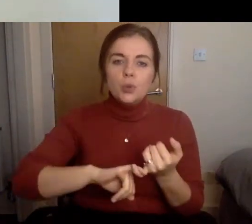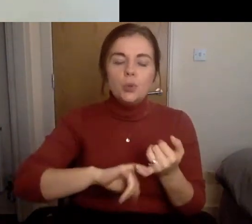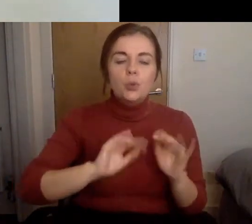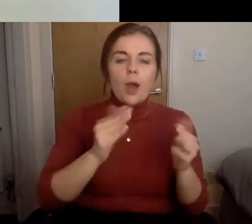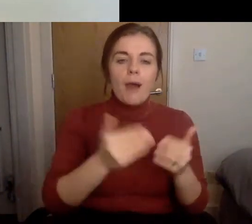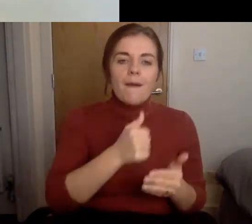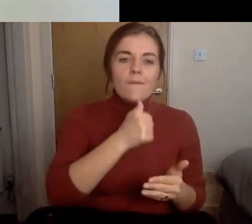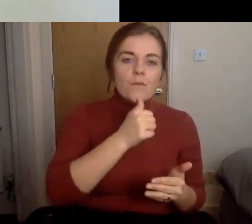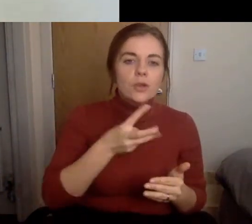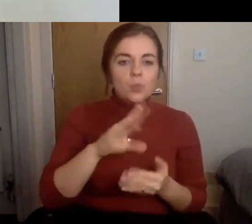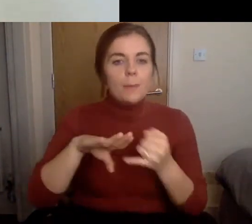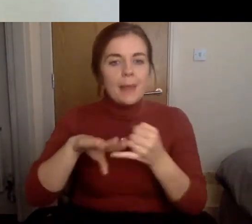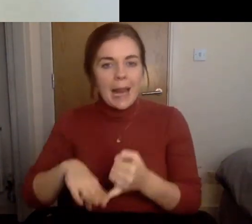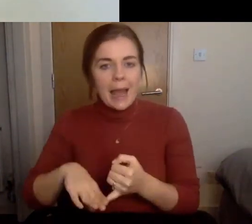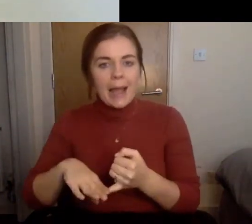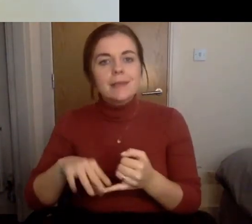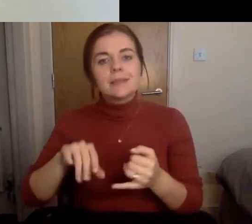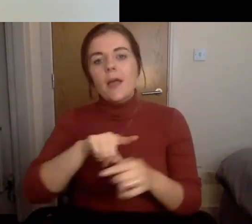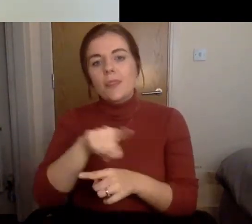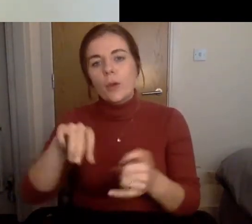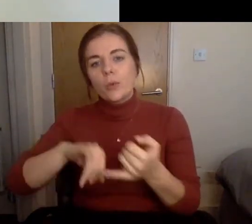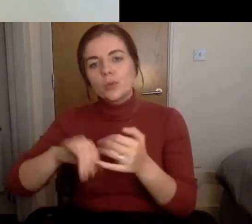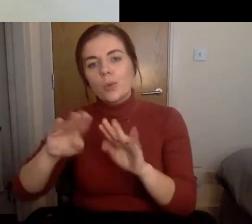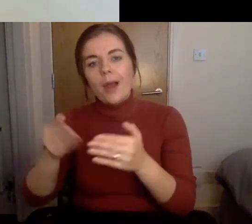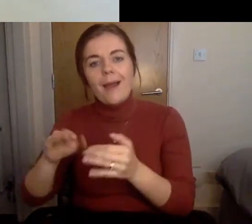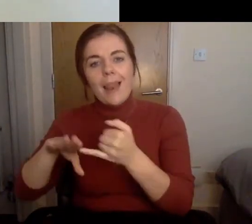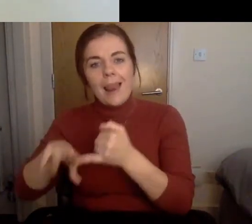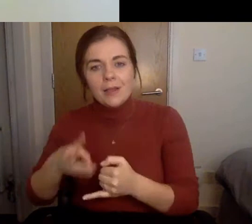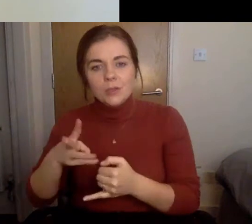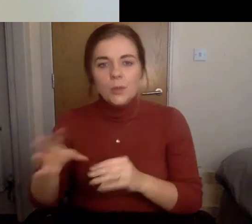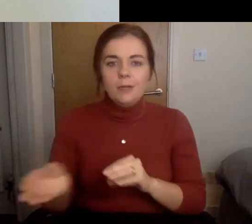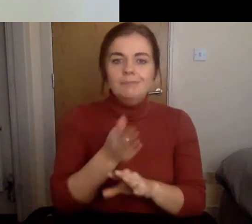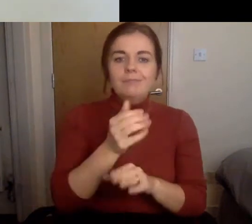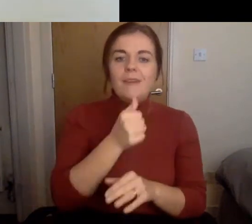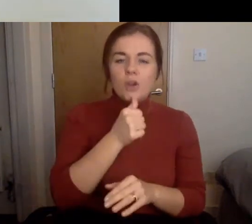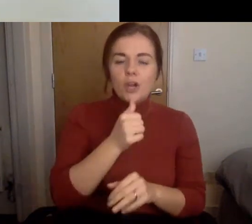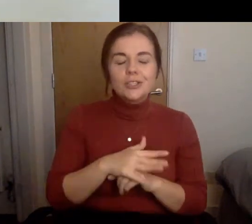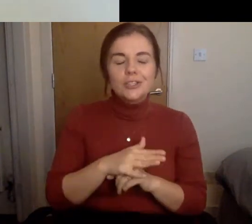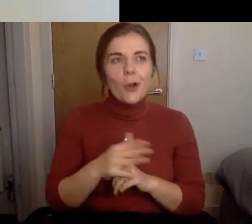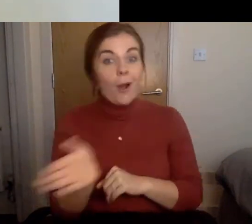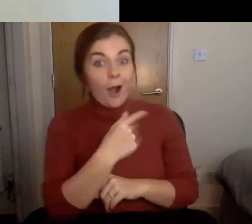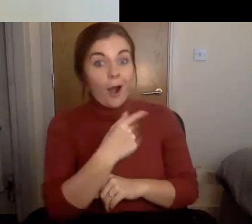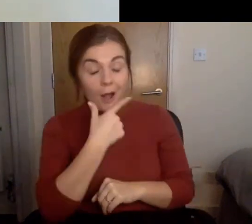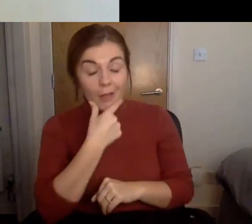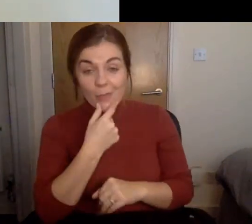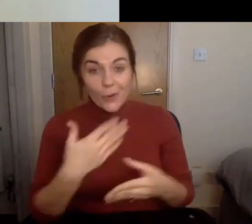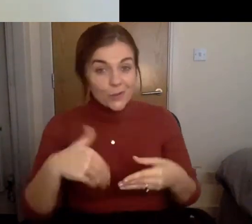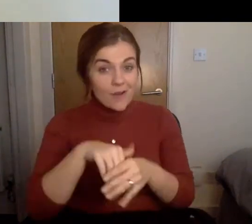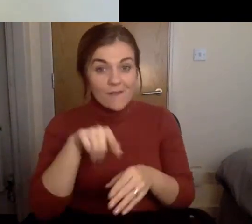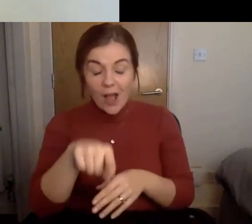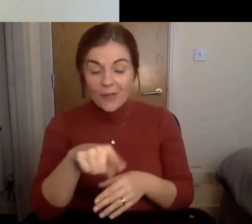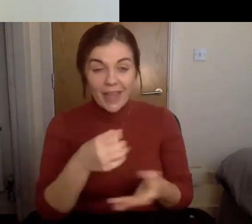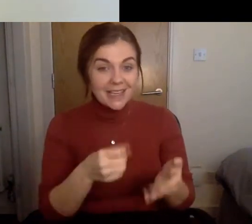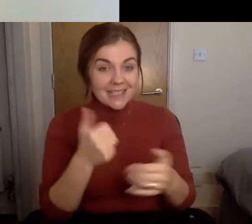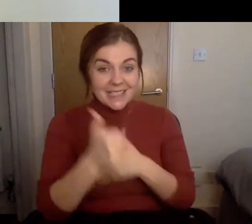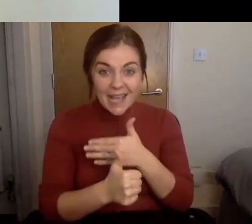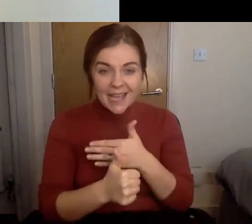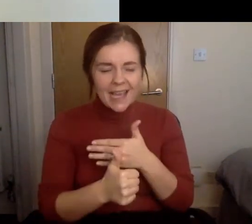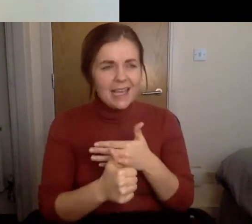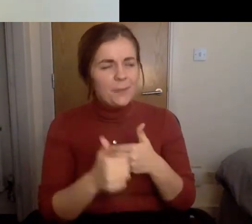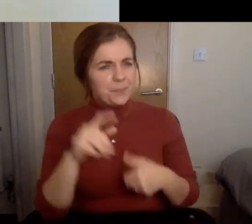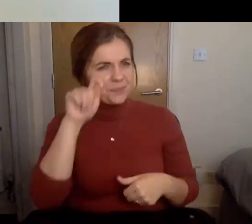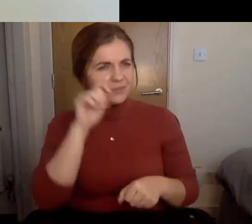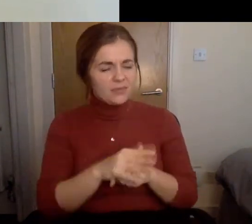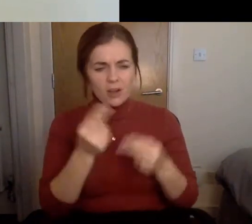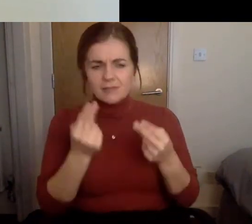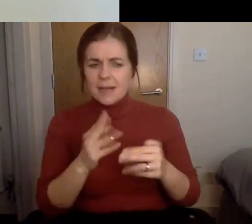all of my boys took part in that, and they all had that sense of justice for the guys who had worked